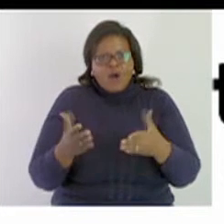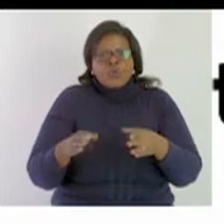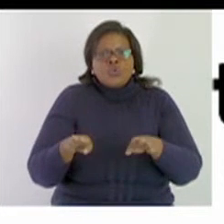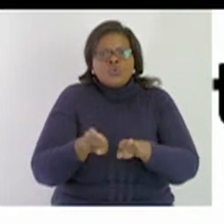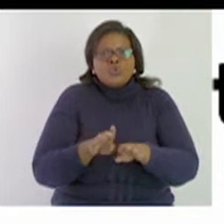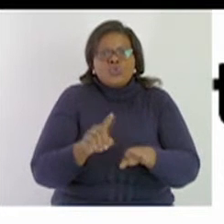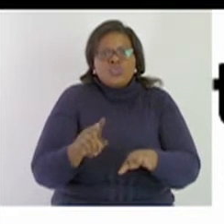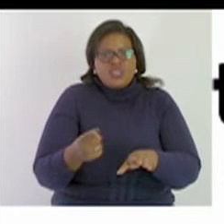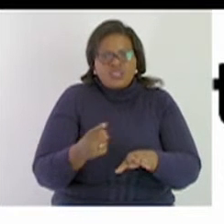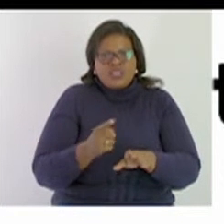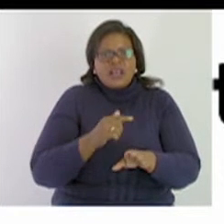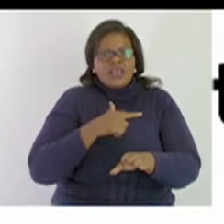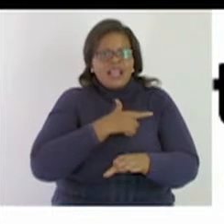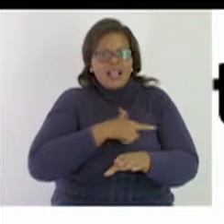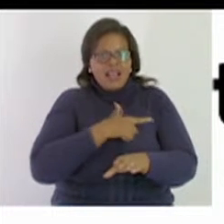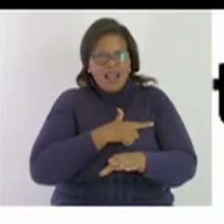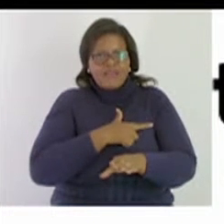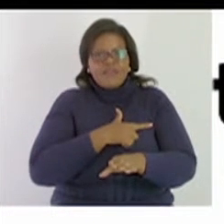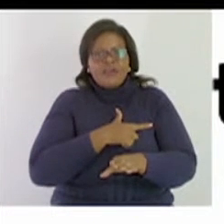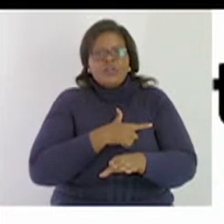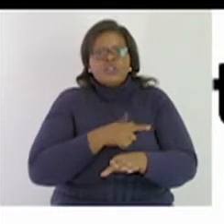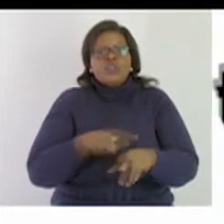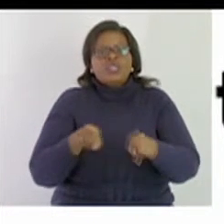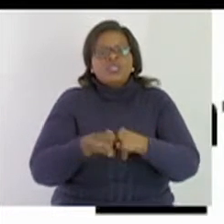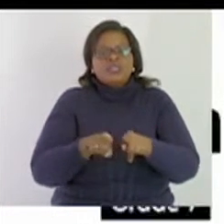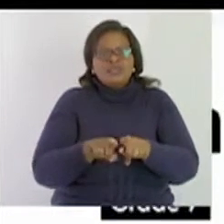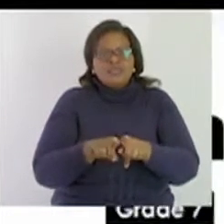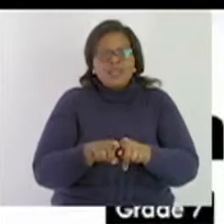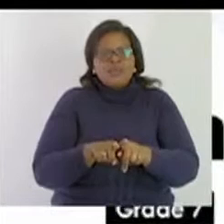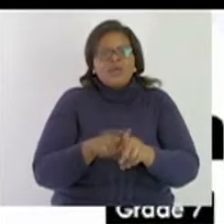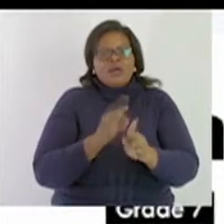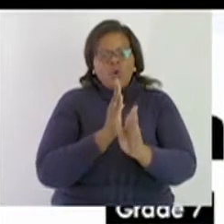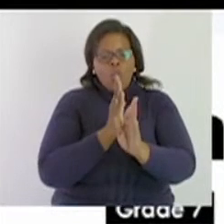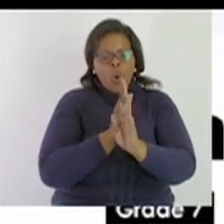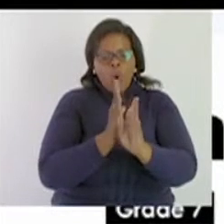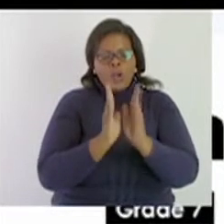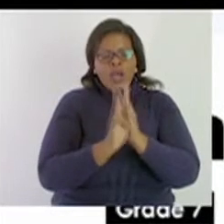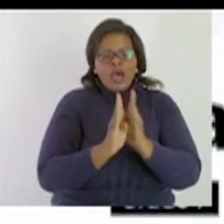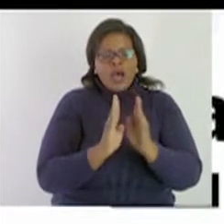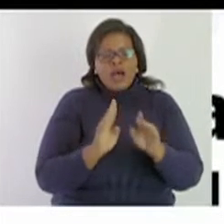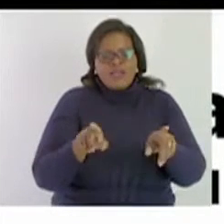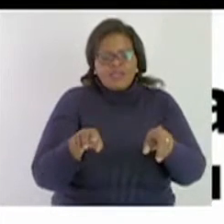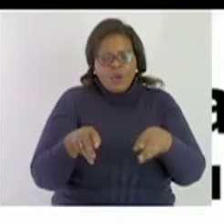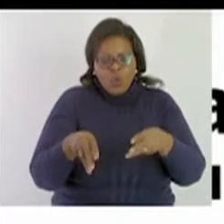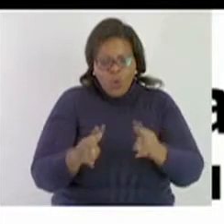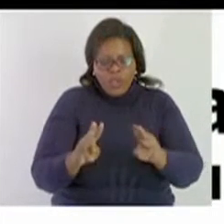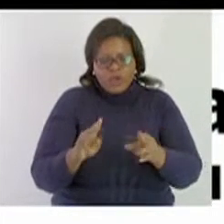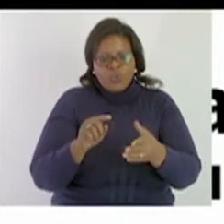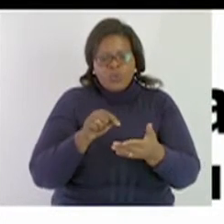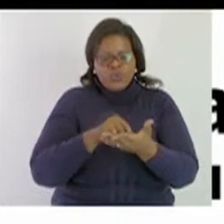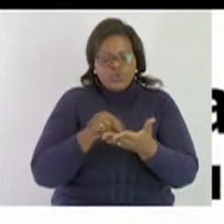there is also order in the way we do calculations.